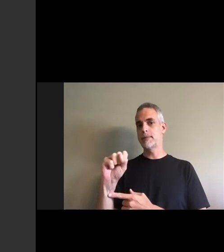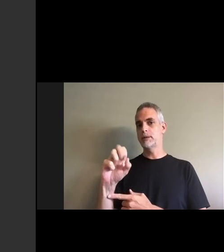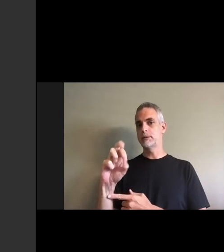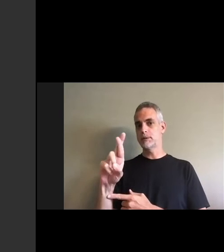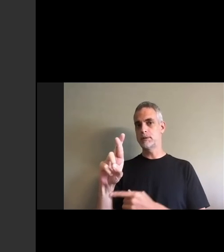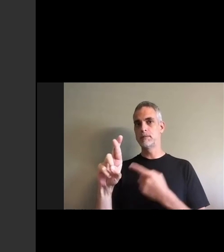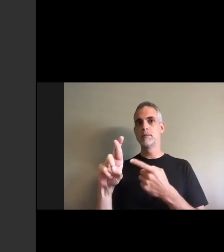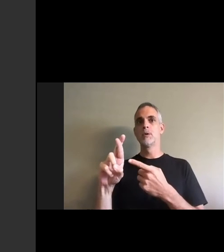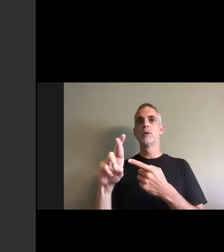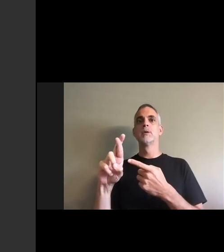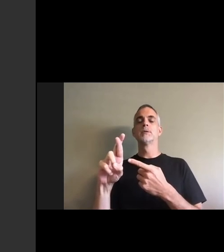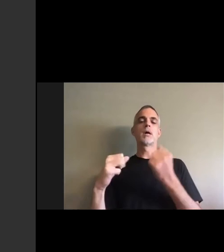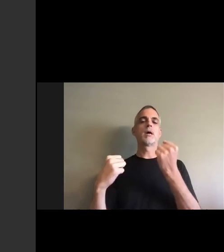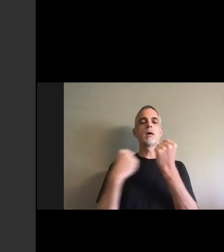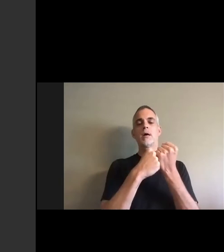Wagmeister.